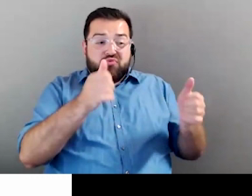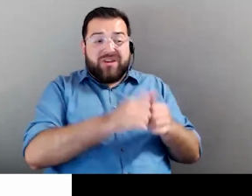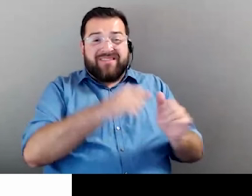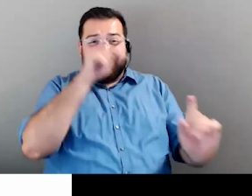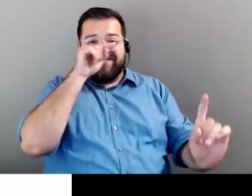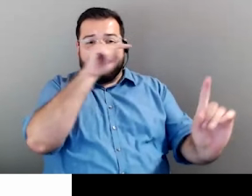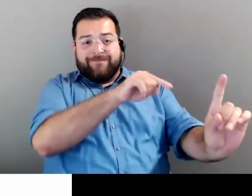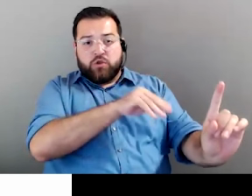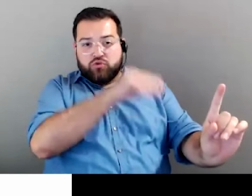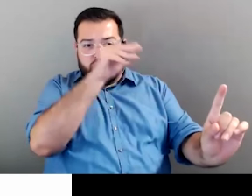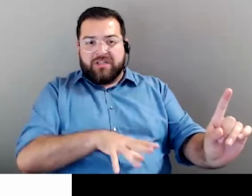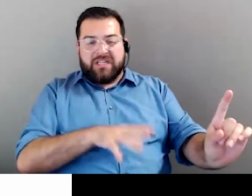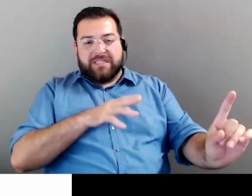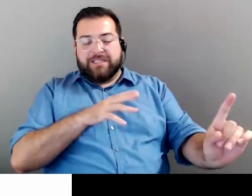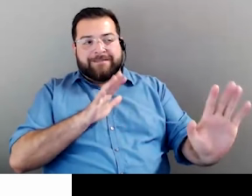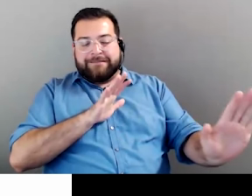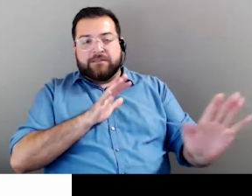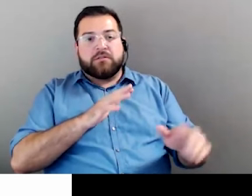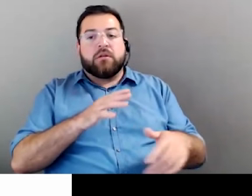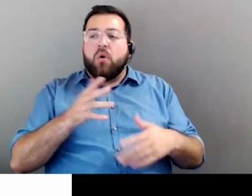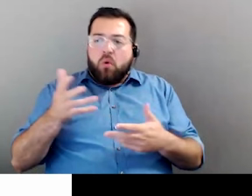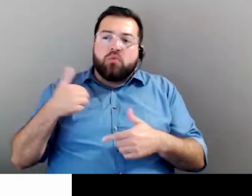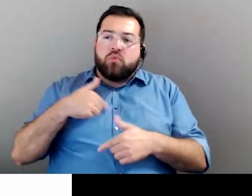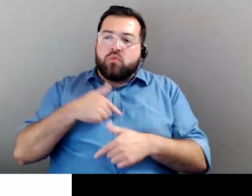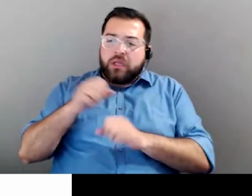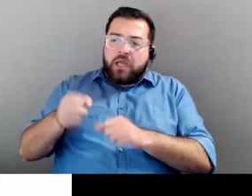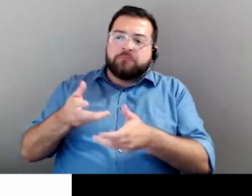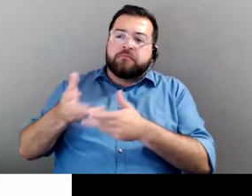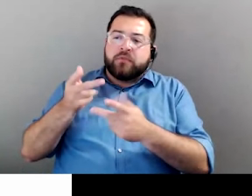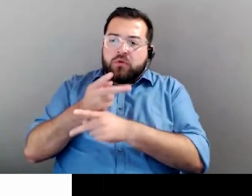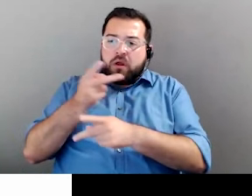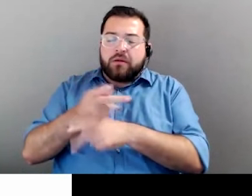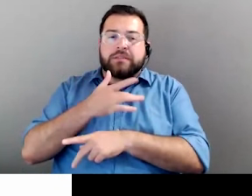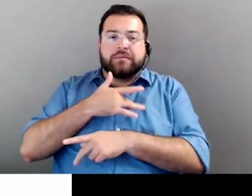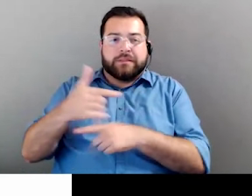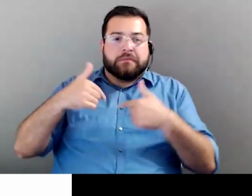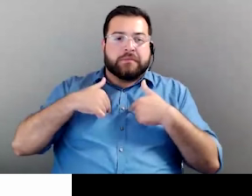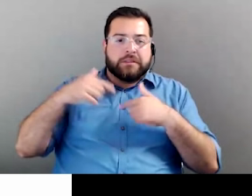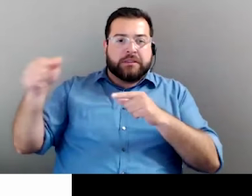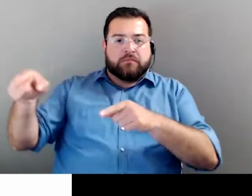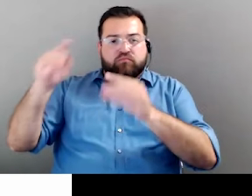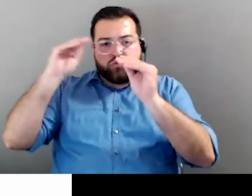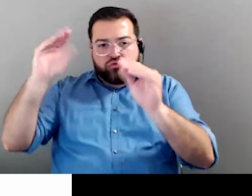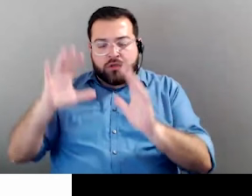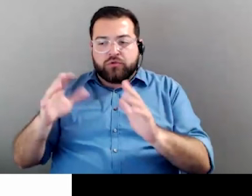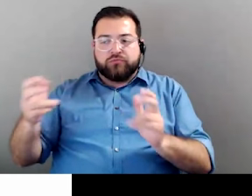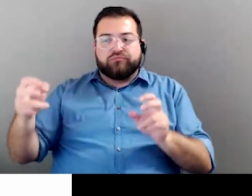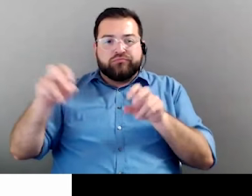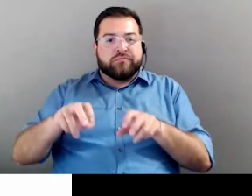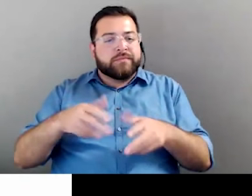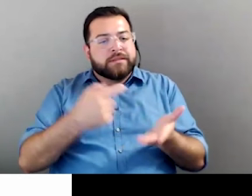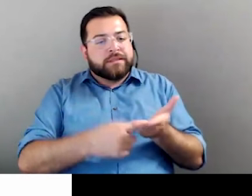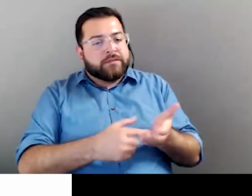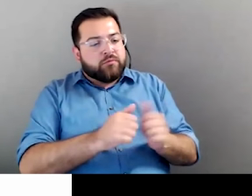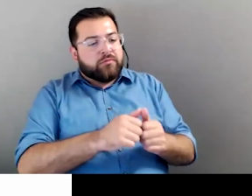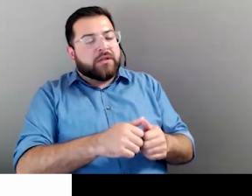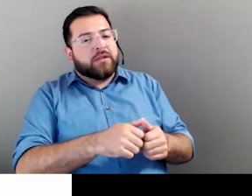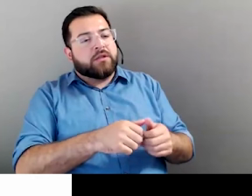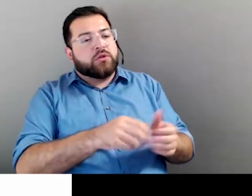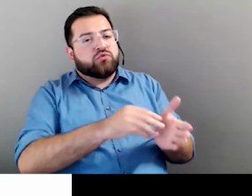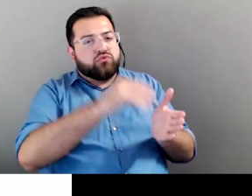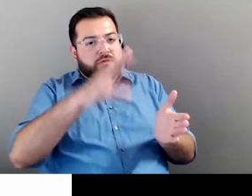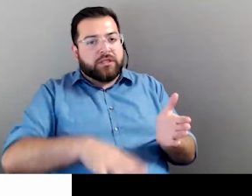right? And so I'm like, yeah, we can work together on that. And then it's usually the instructor and me, and we're talking to both students about the situation, well,